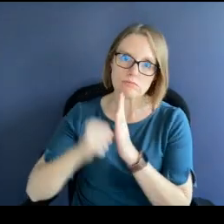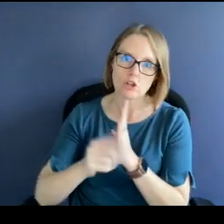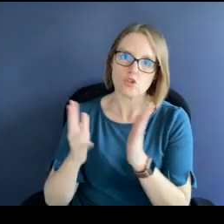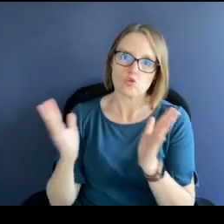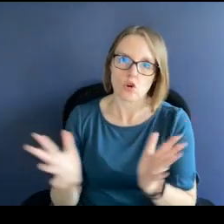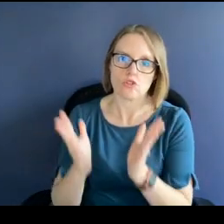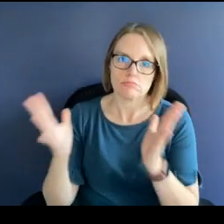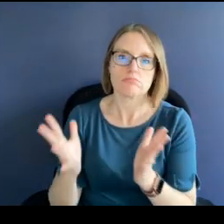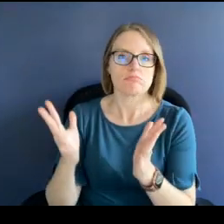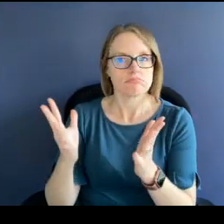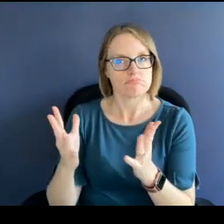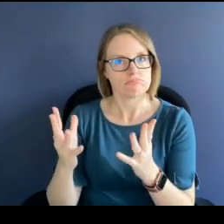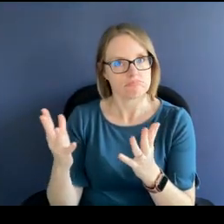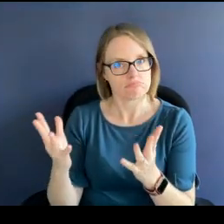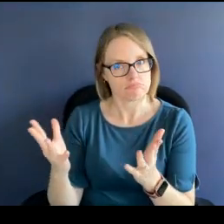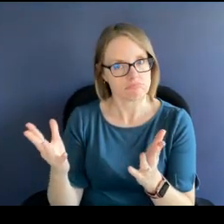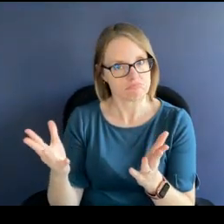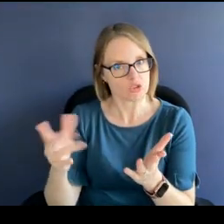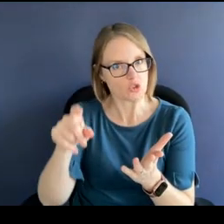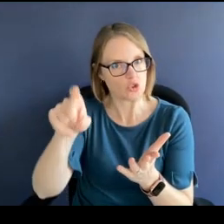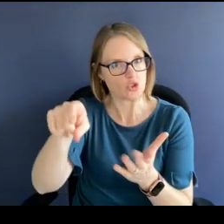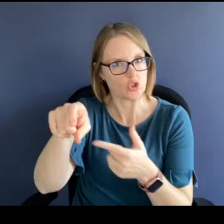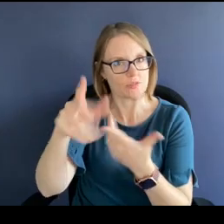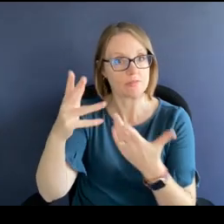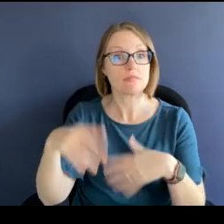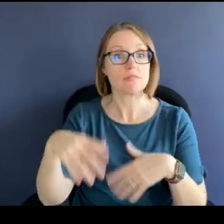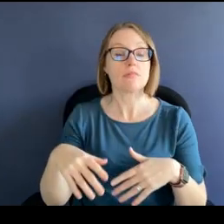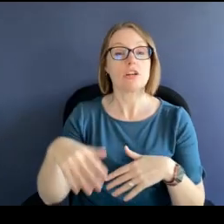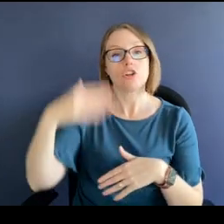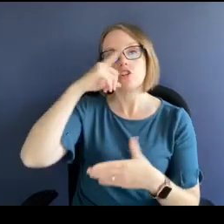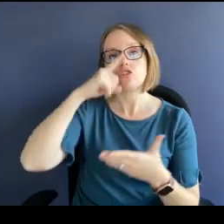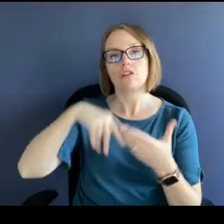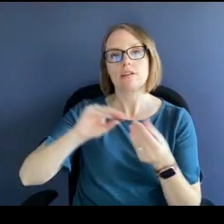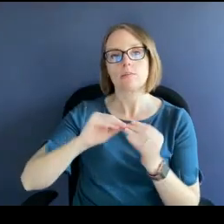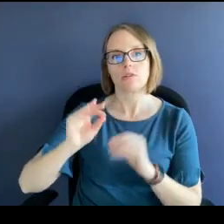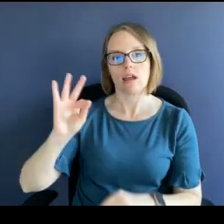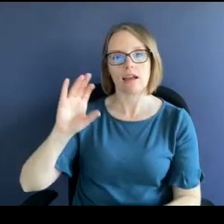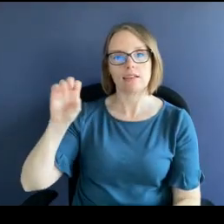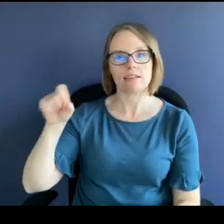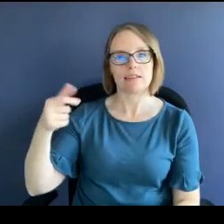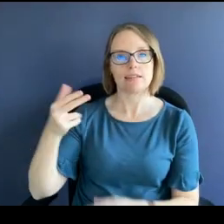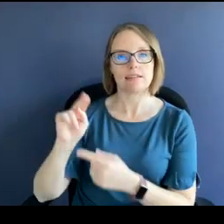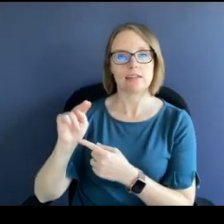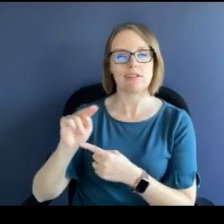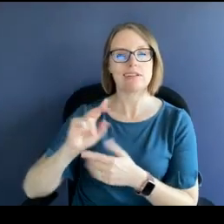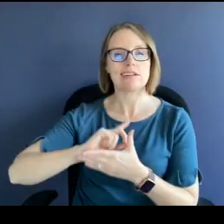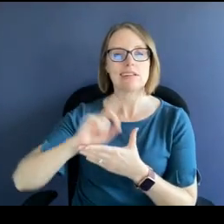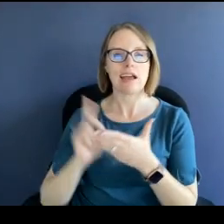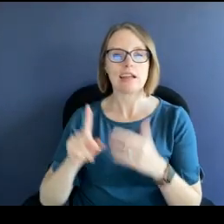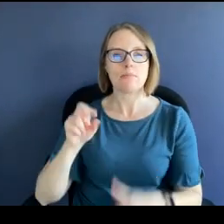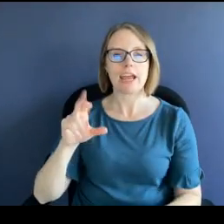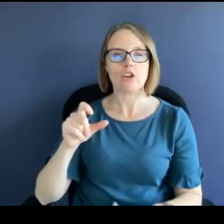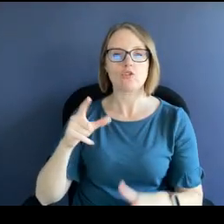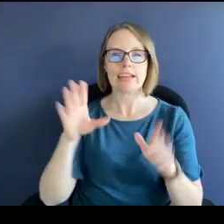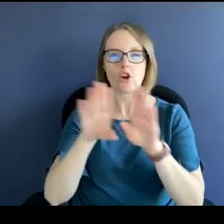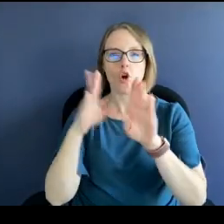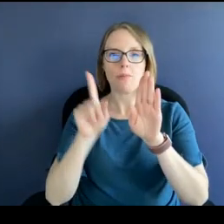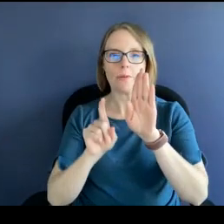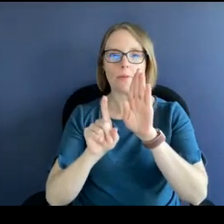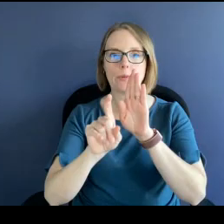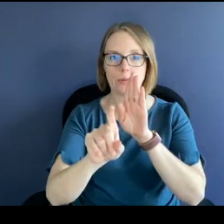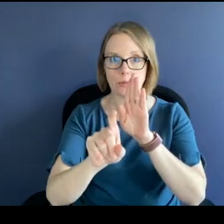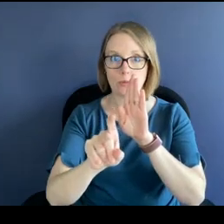right. And knowledge check 9. Stefan is designing a walk-in pantry that must be